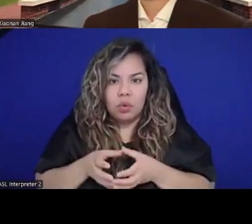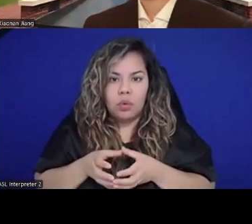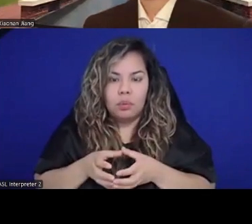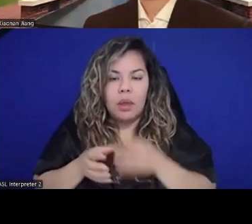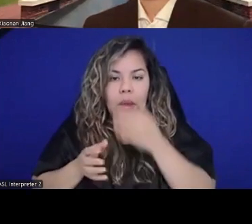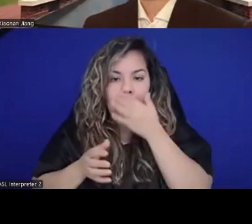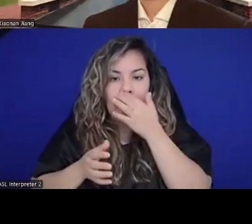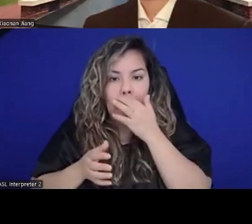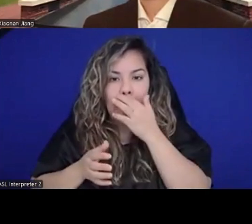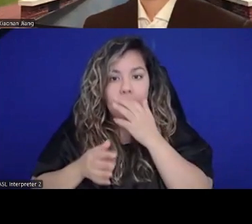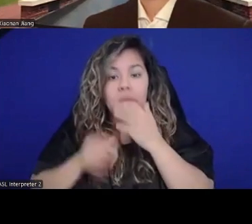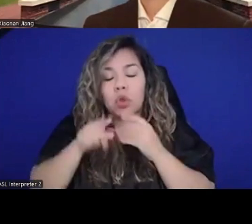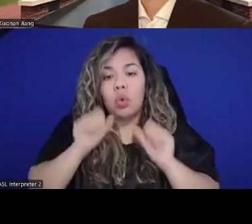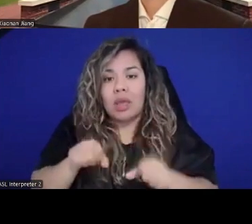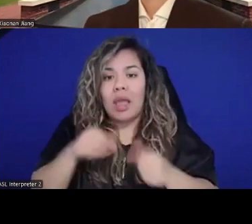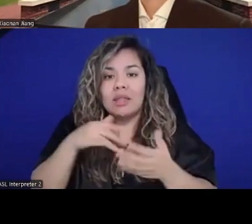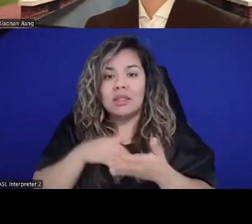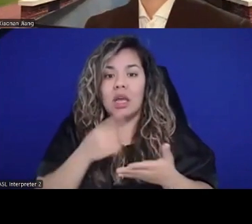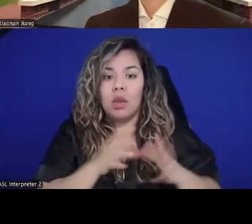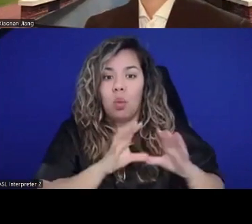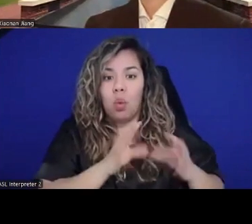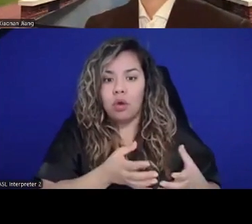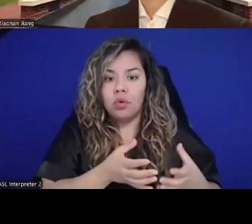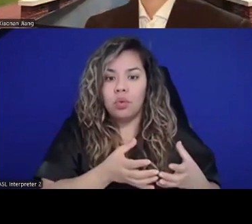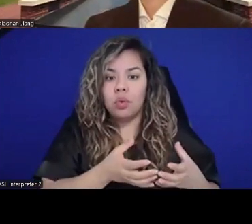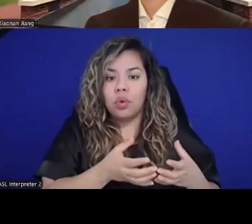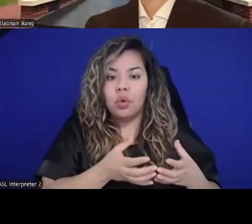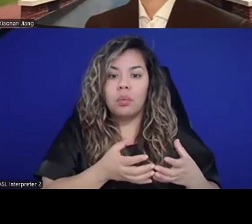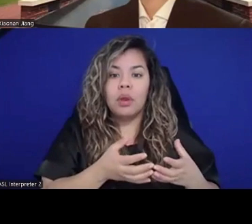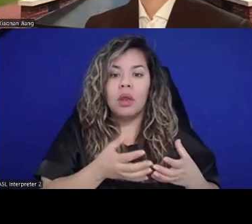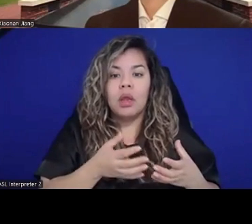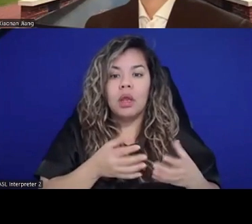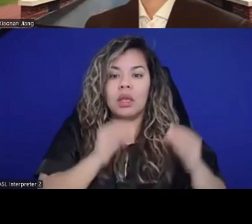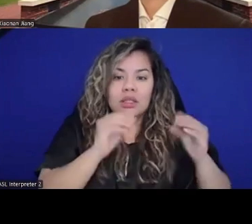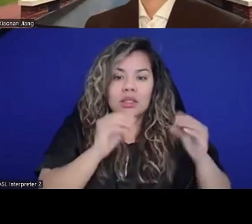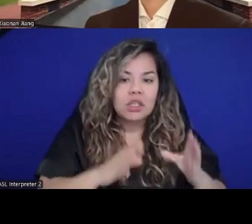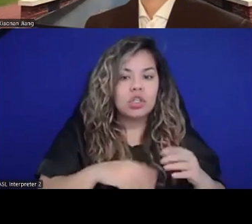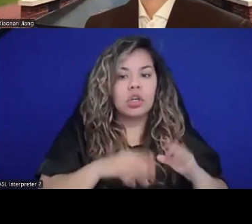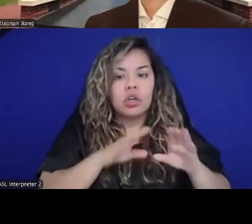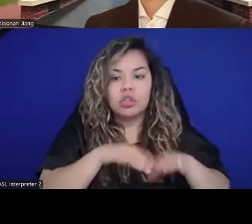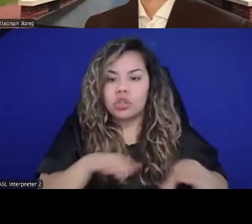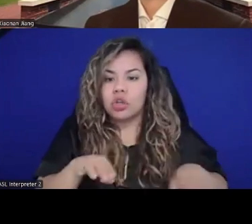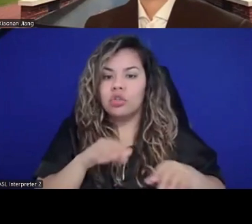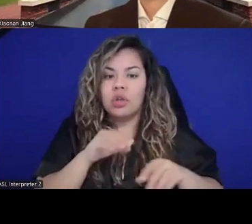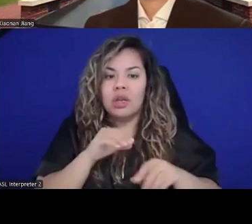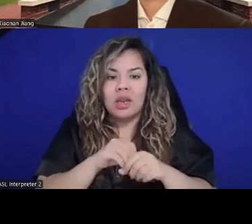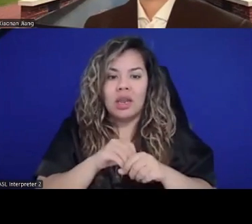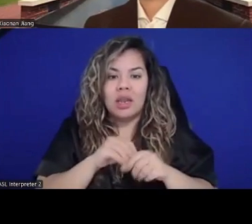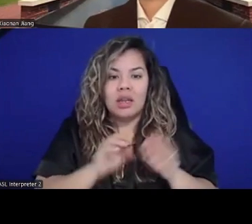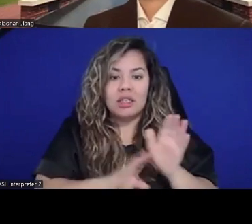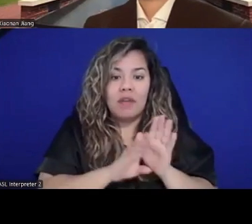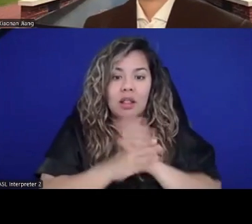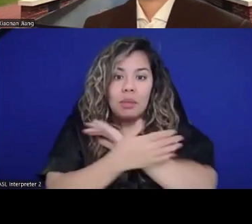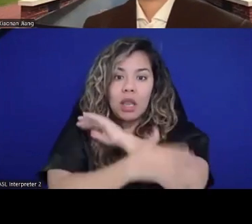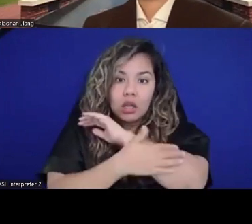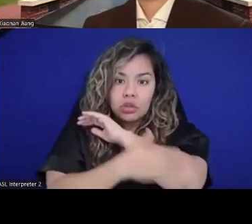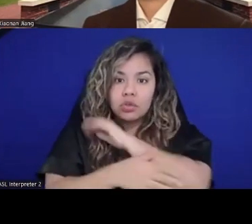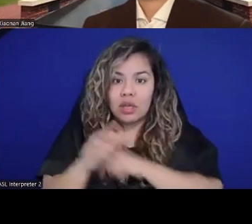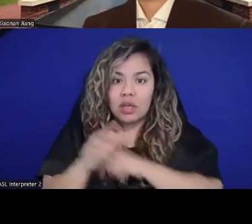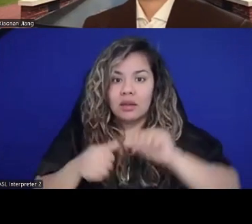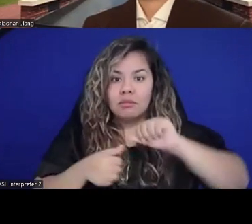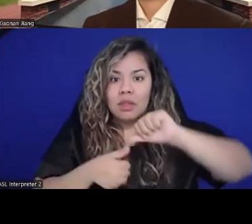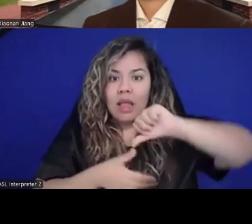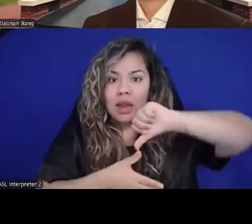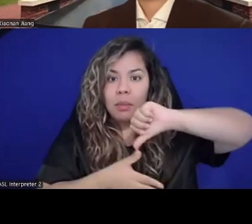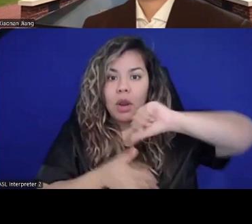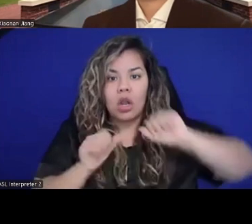studying only one group, teachers or children in a developing country in Latin America, will be enough. But we have to make the effort to